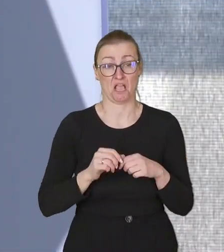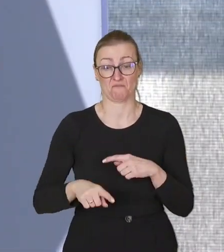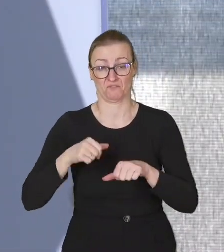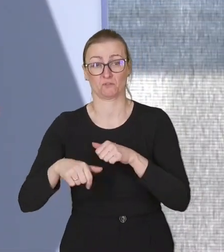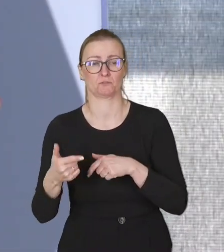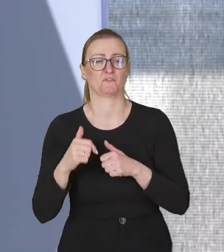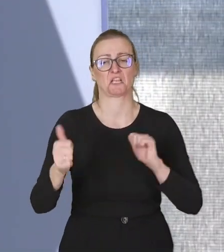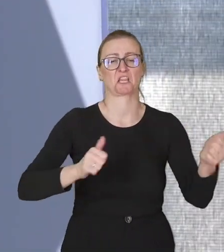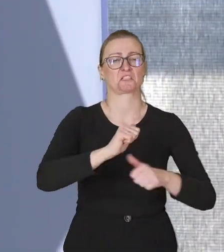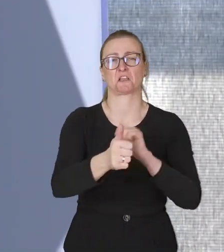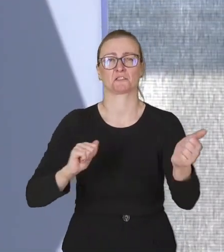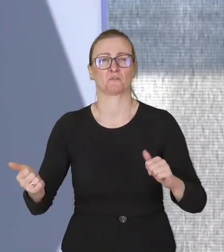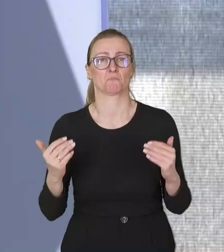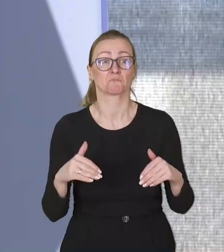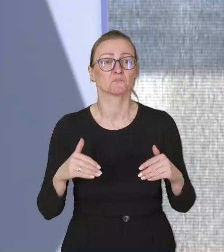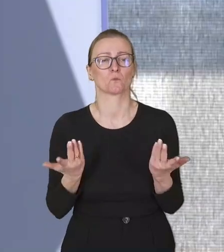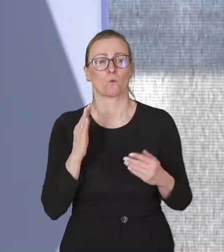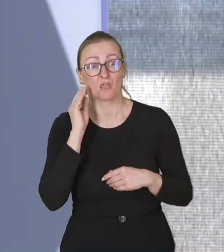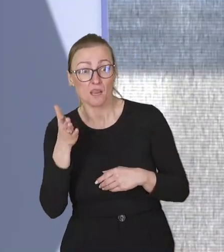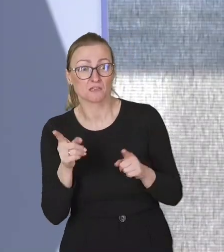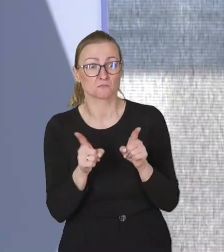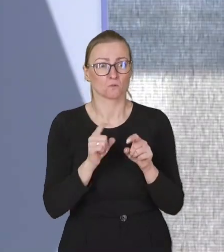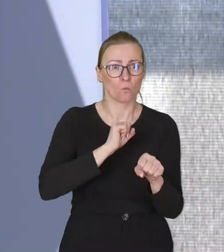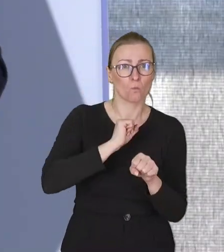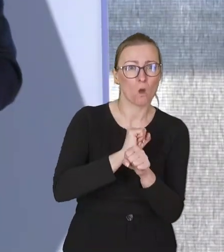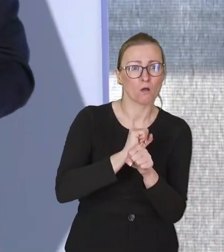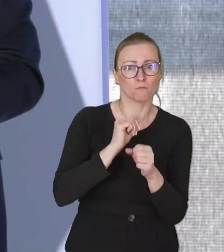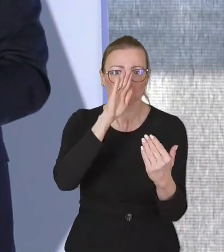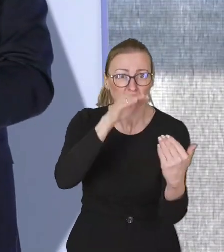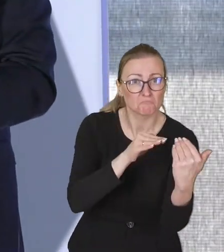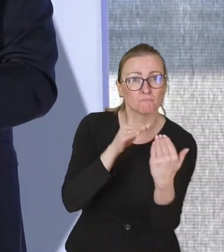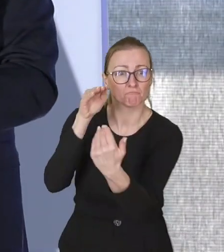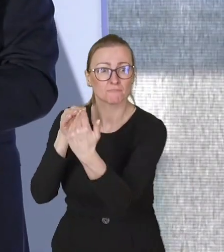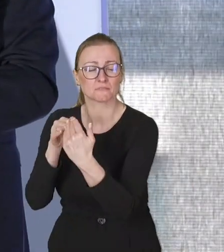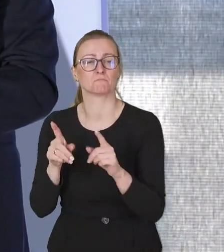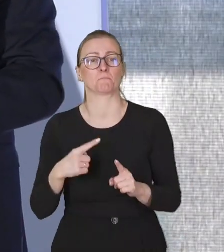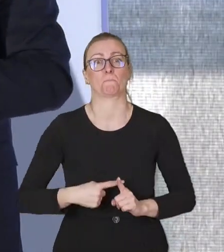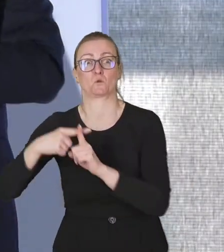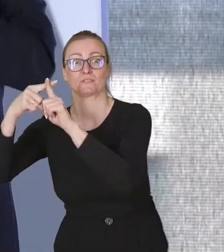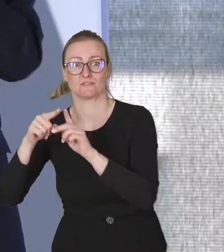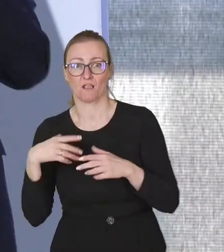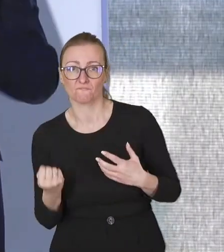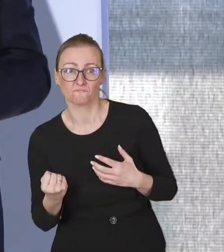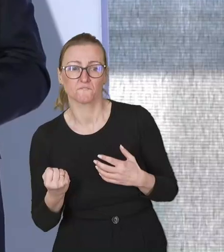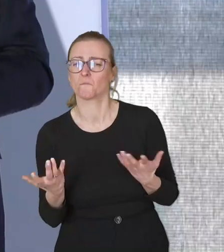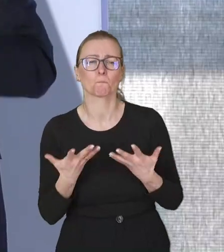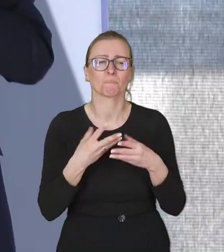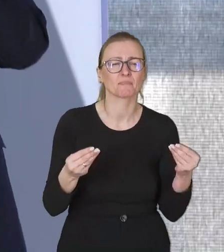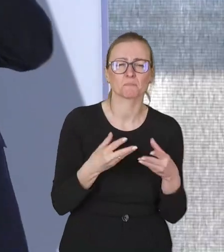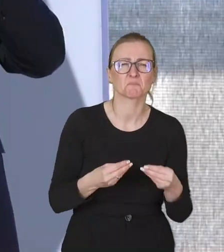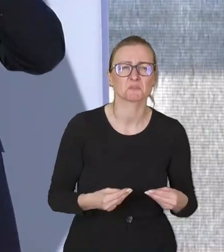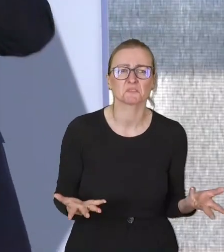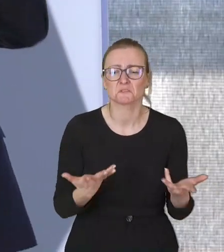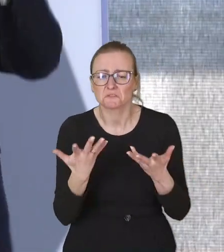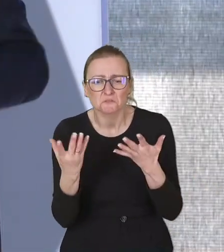regional gaps and build bottom-up the priorities to create the